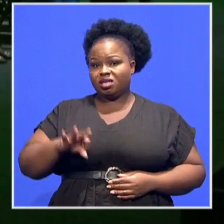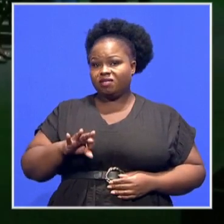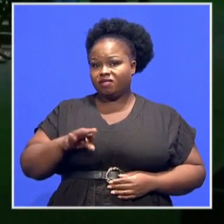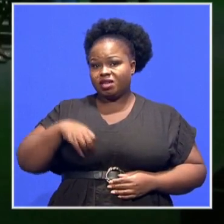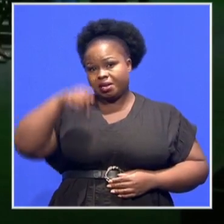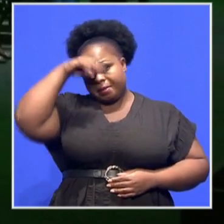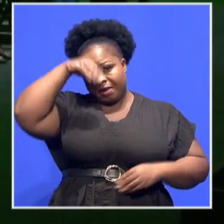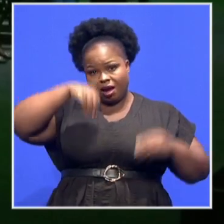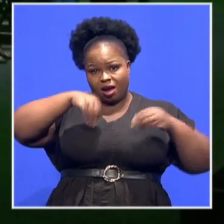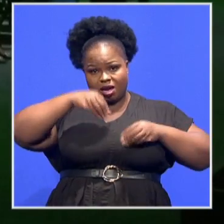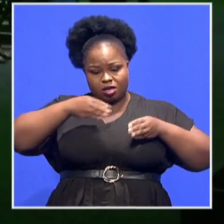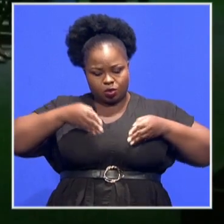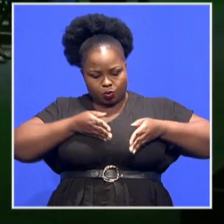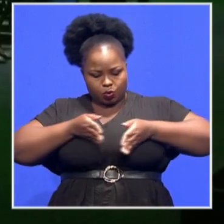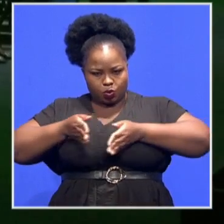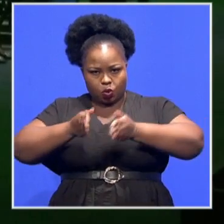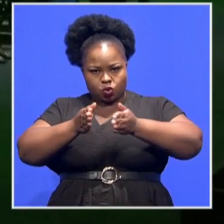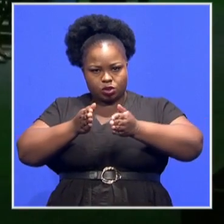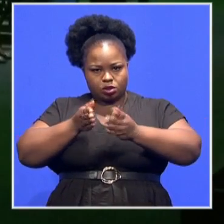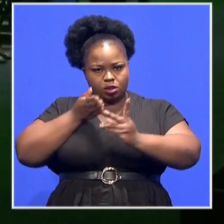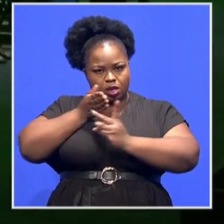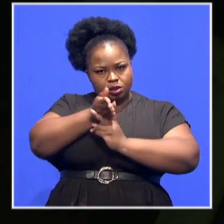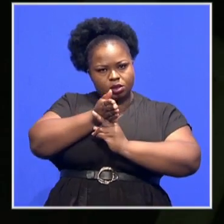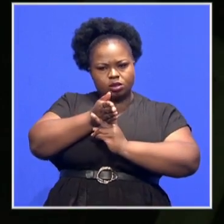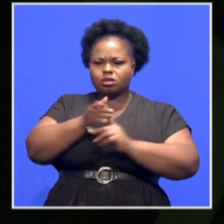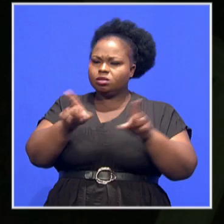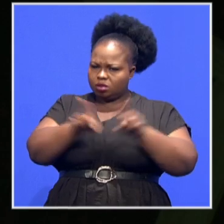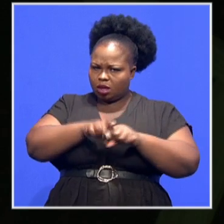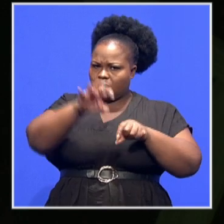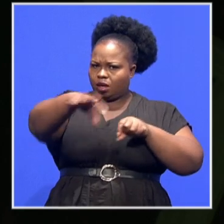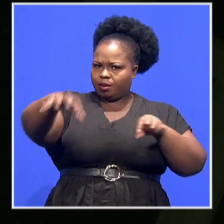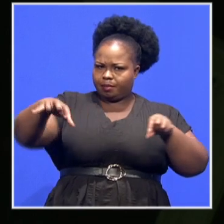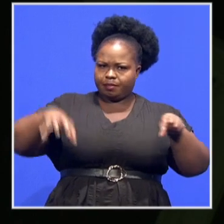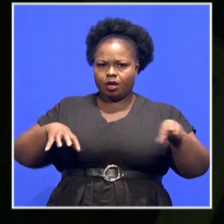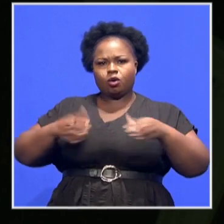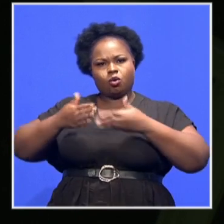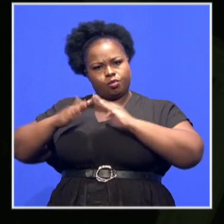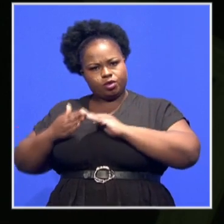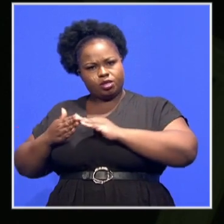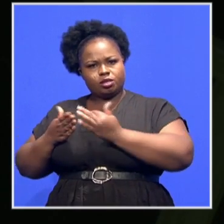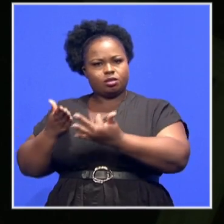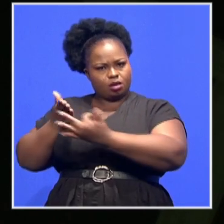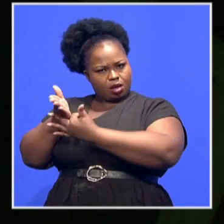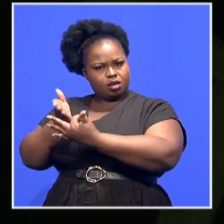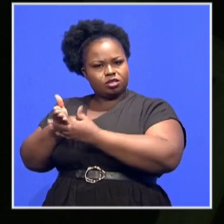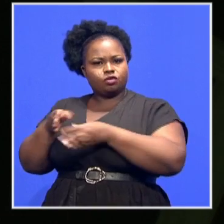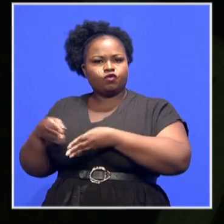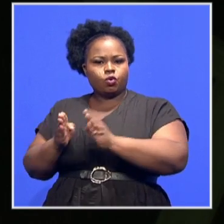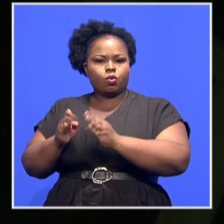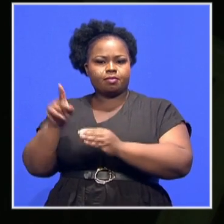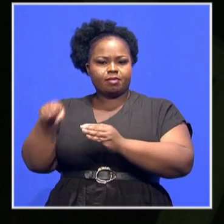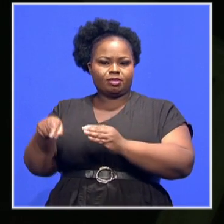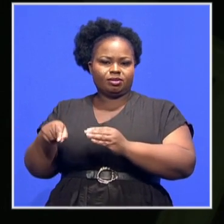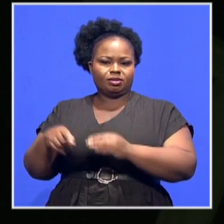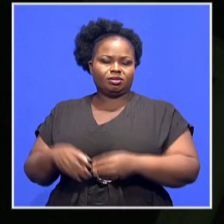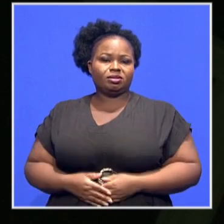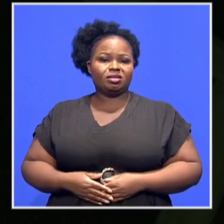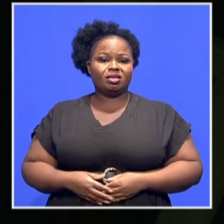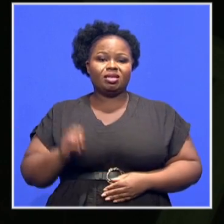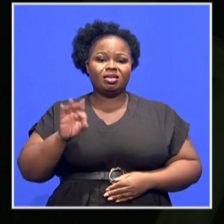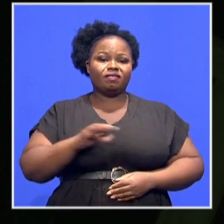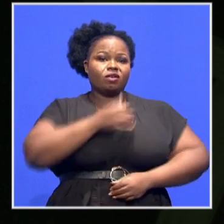roads network, the community must also have road networks. And when there's